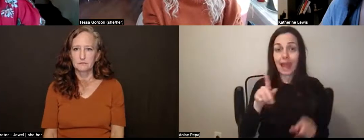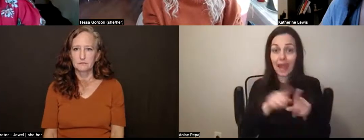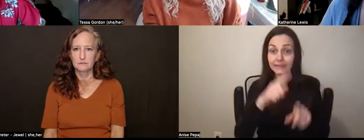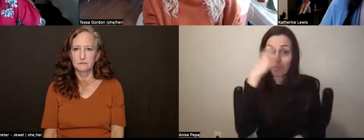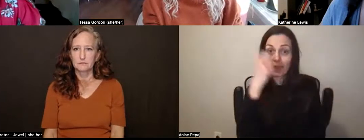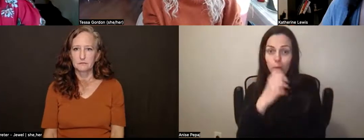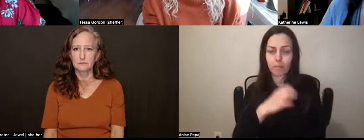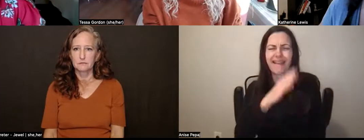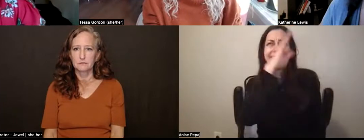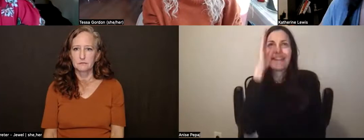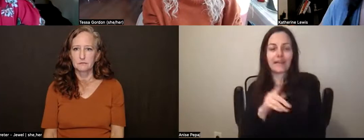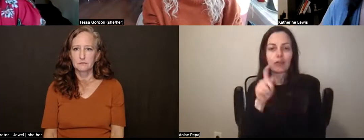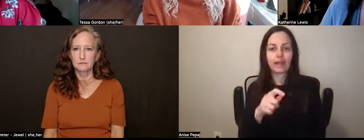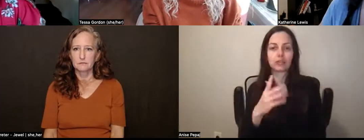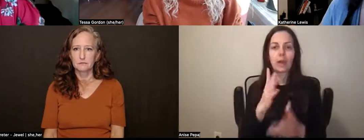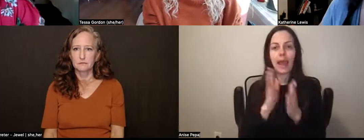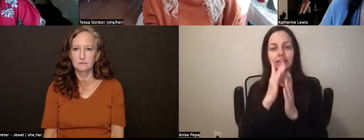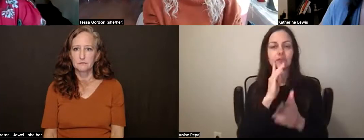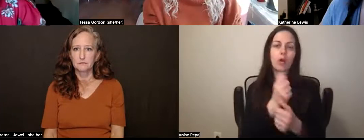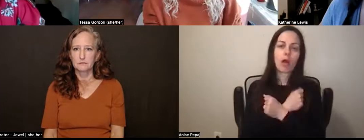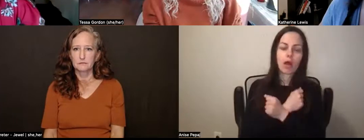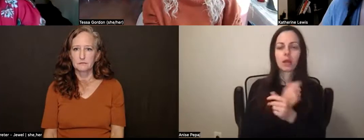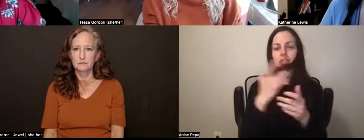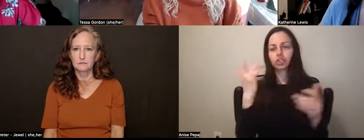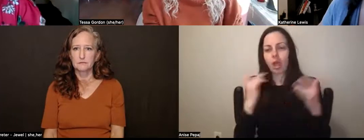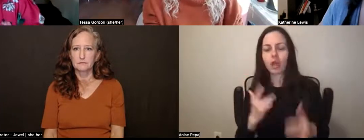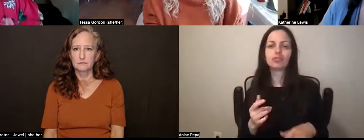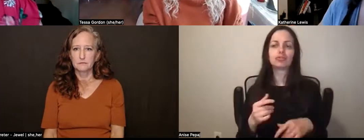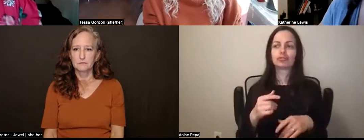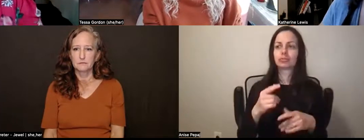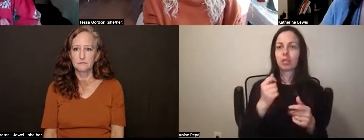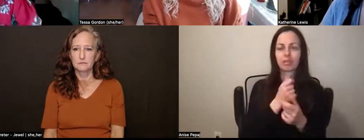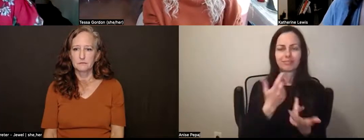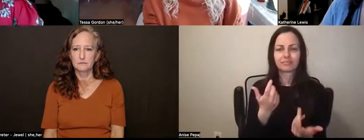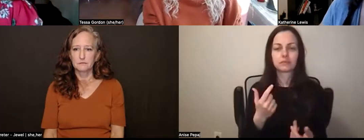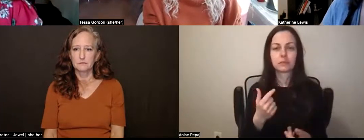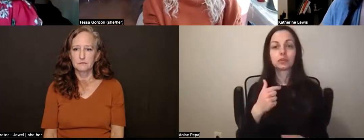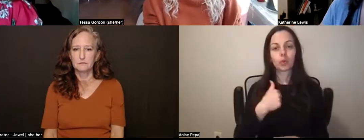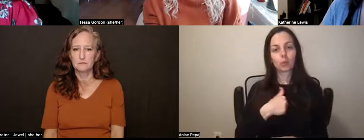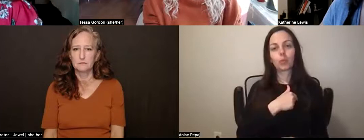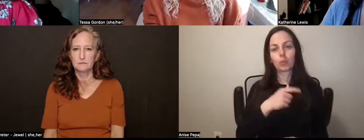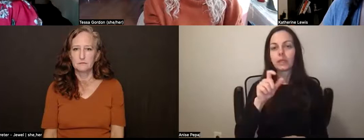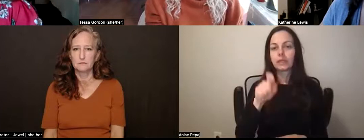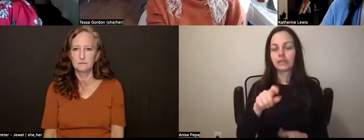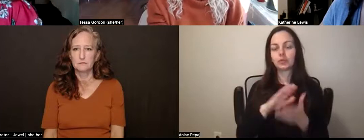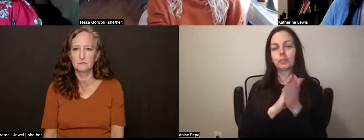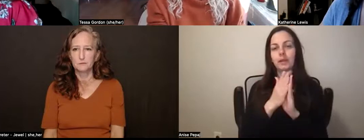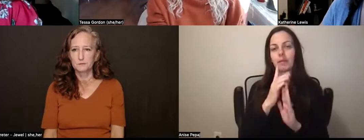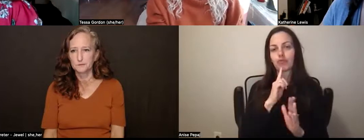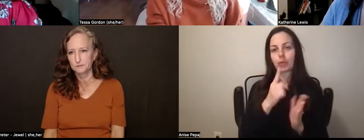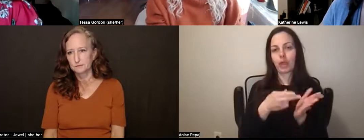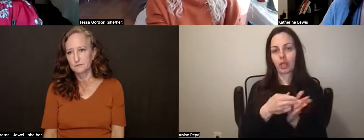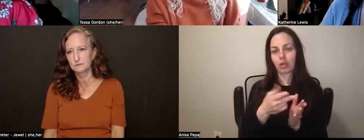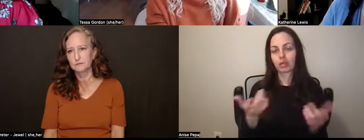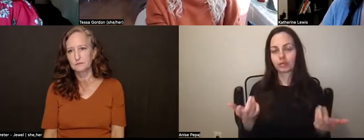ask anybody to hug me, to love me, or touch me. And so I think we need to get real about the top. We have